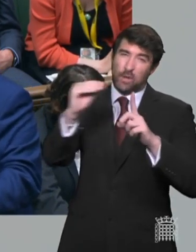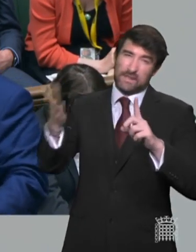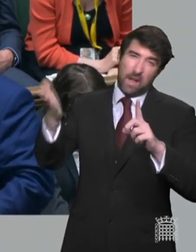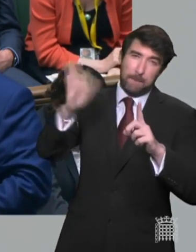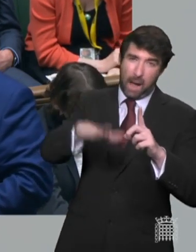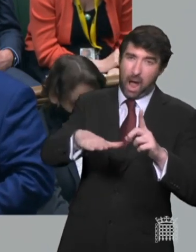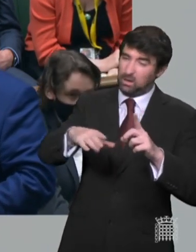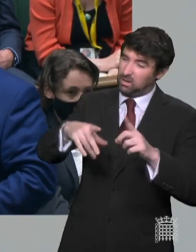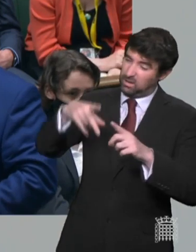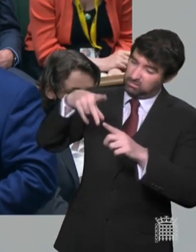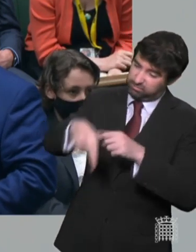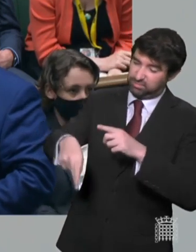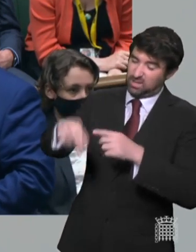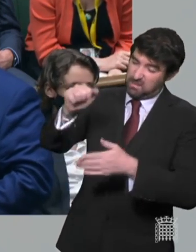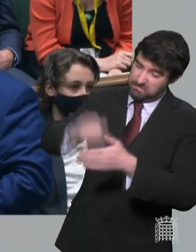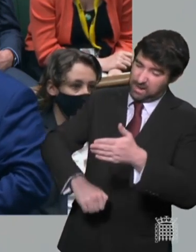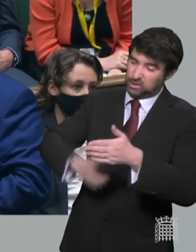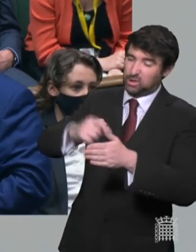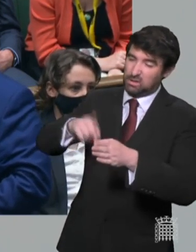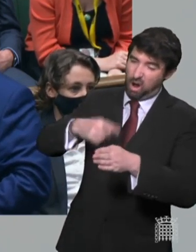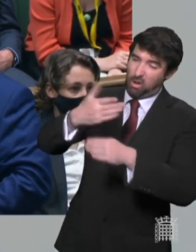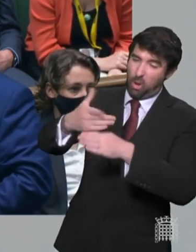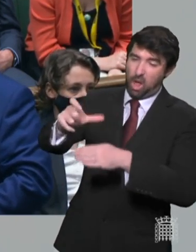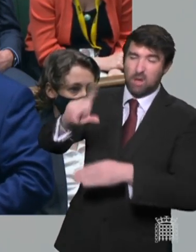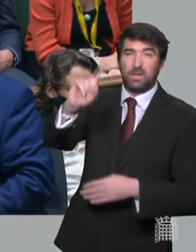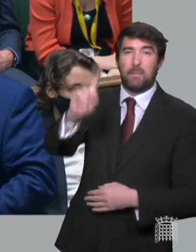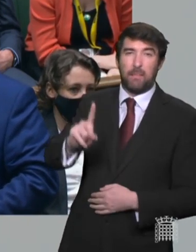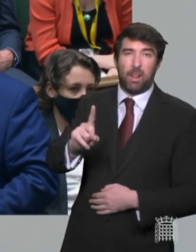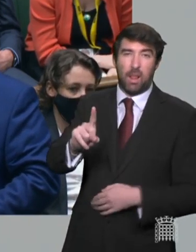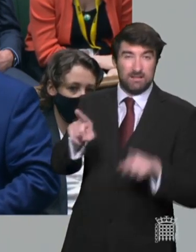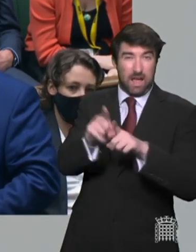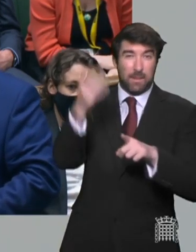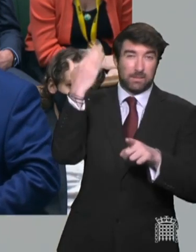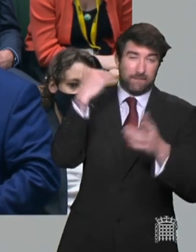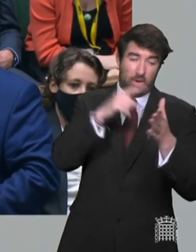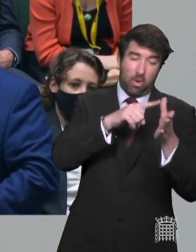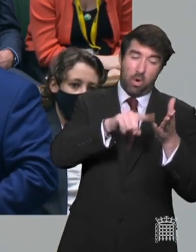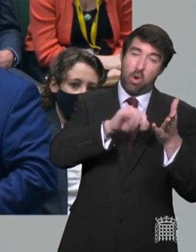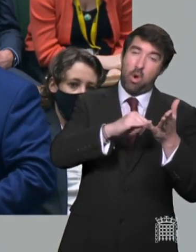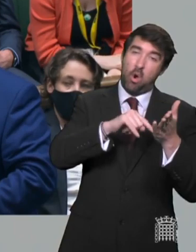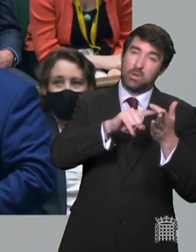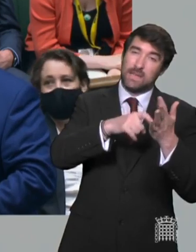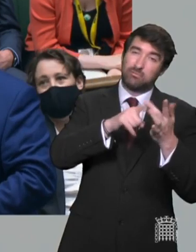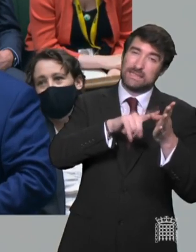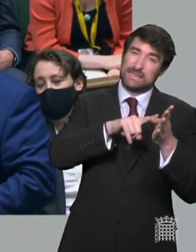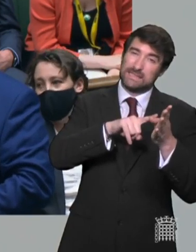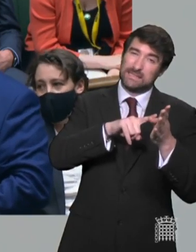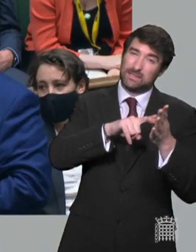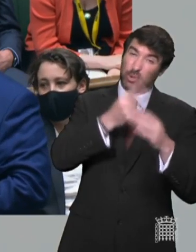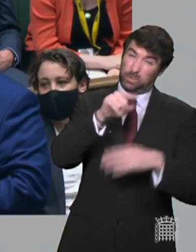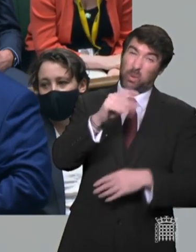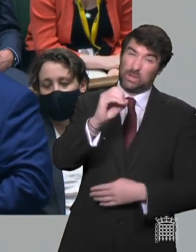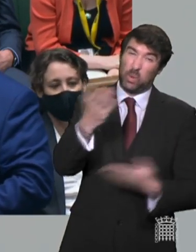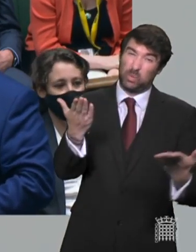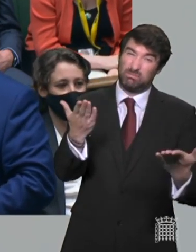2.0. On this Prime Minister's watch, the United Kingdom now has the worst levels of